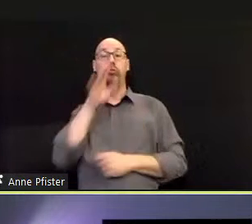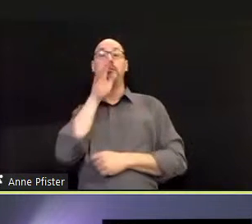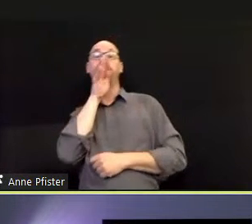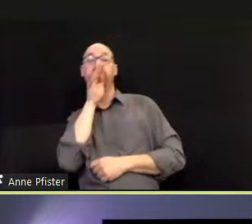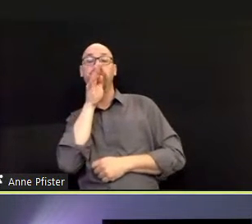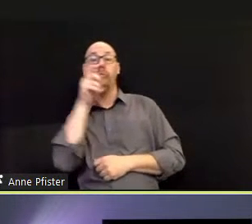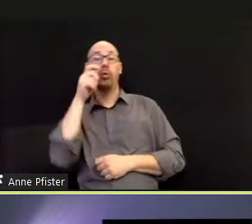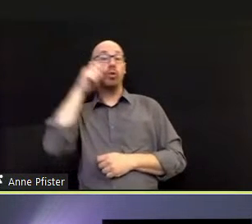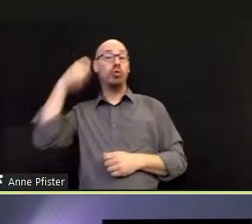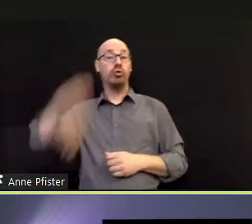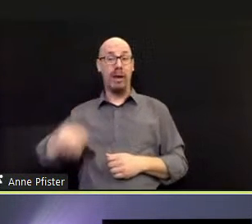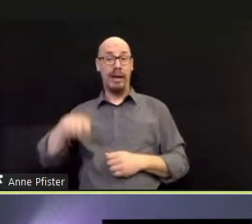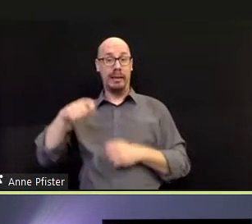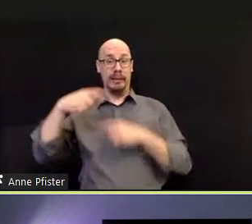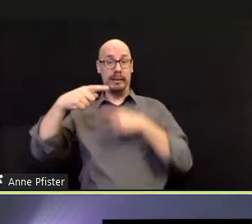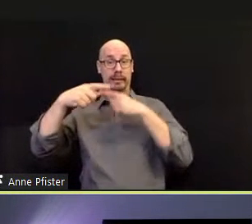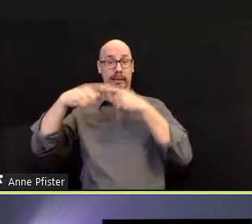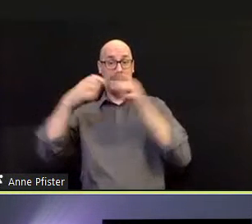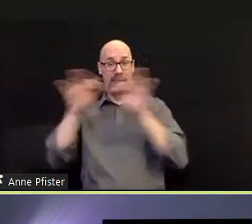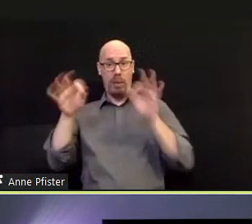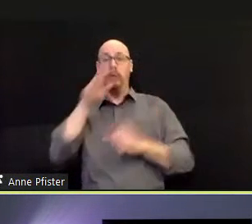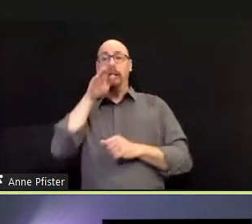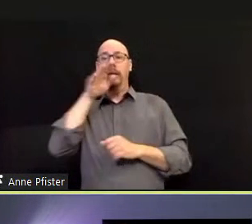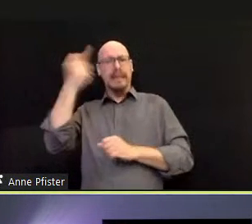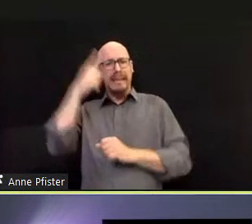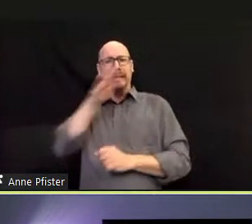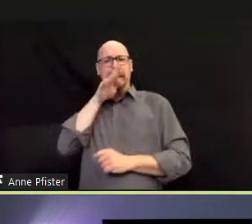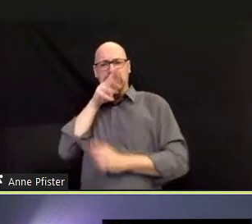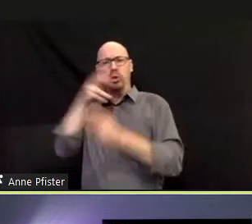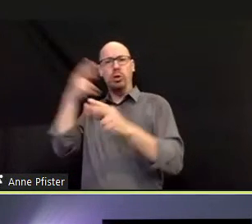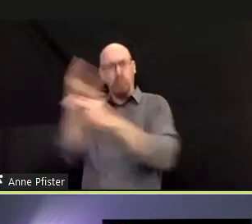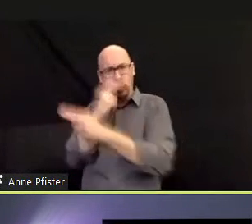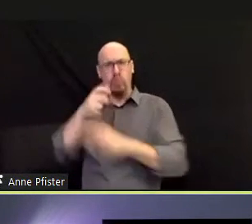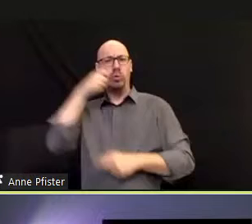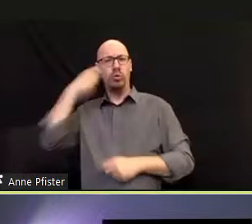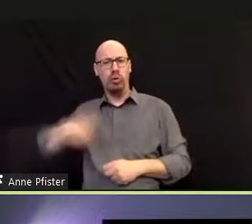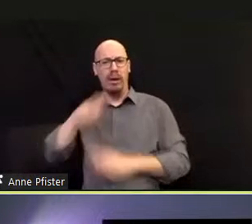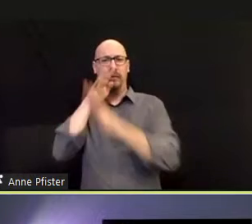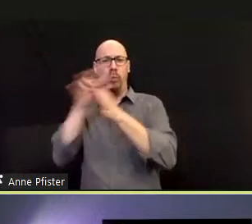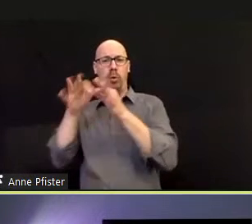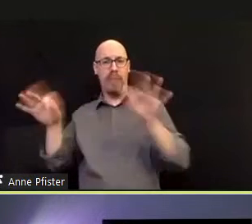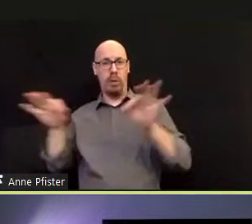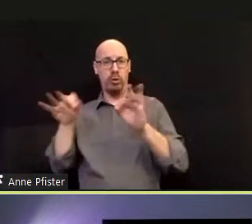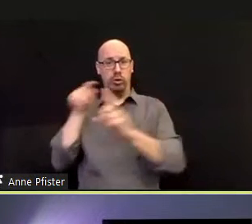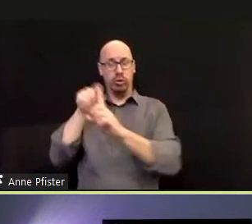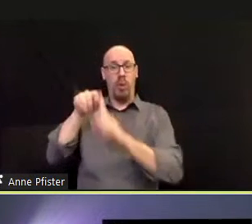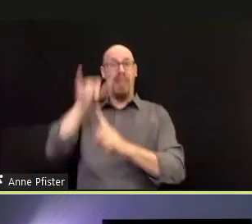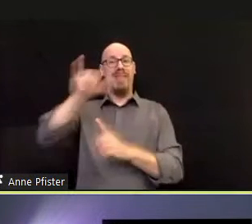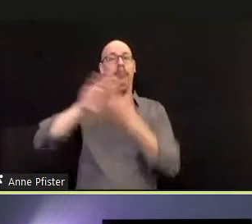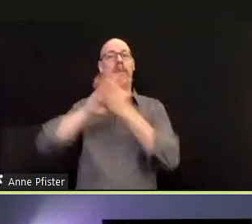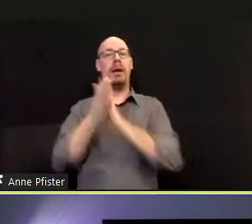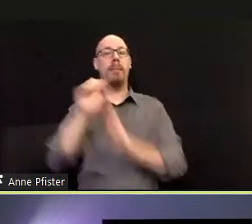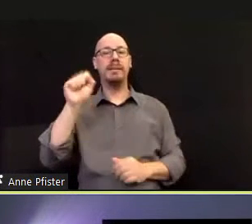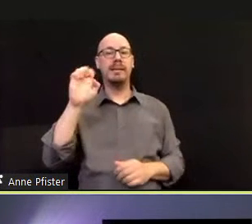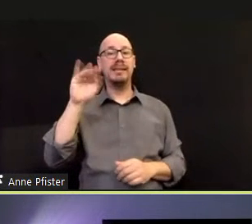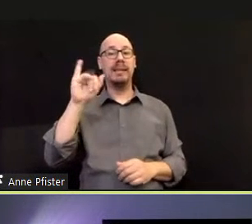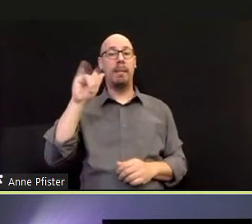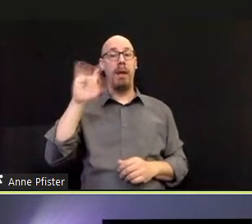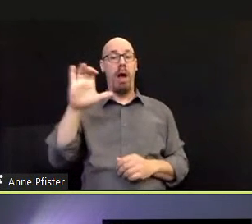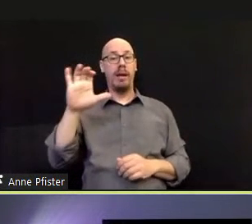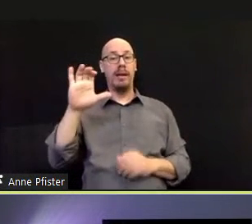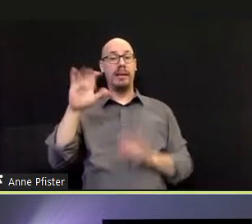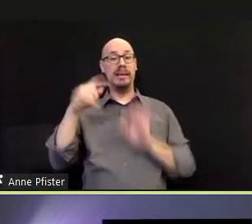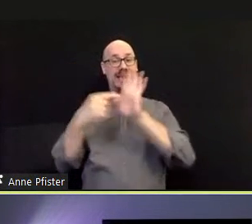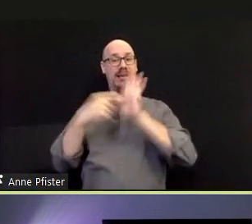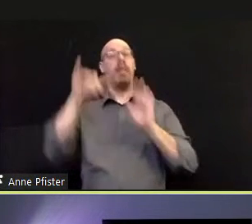Ukrainian instead of in Russian. So in fact, the spoken language becomes the semiotic signal that the underlying sign language